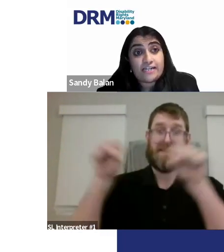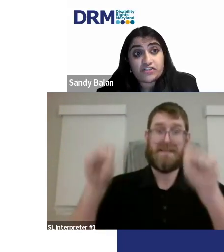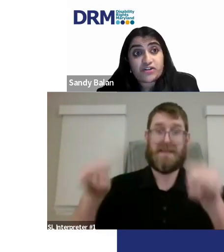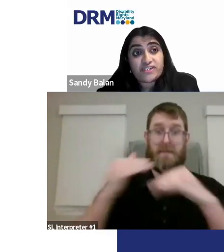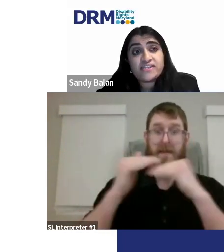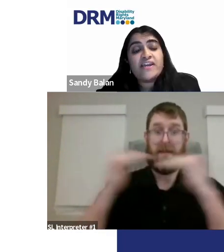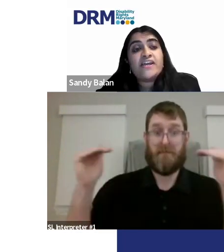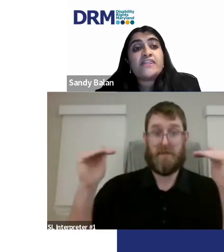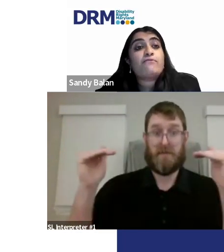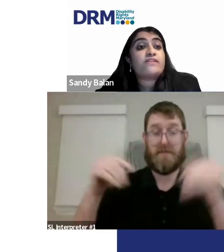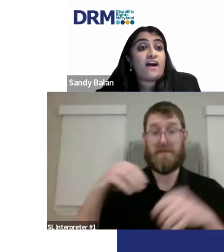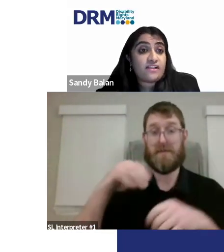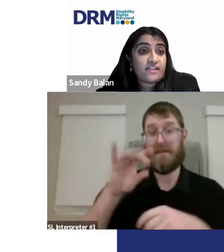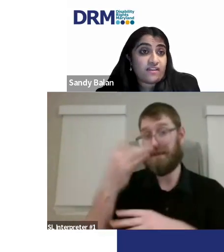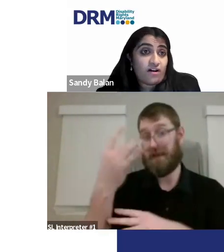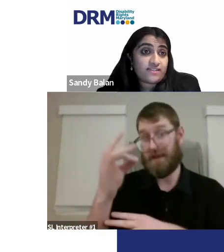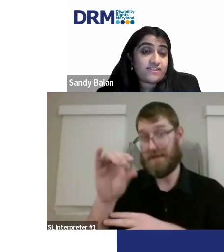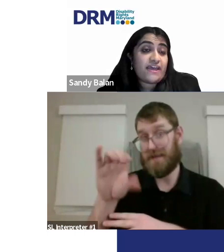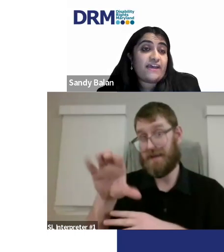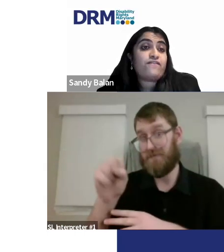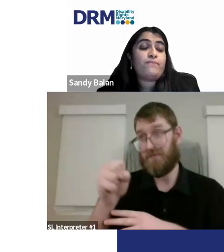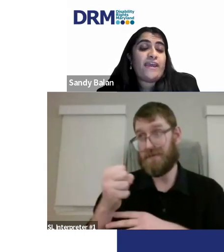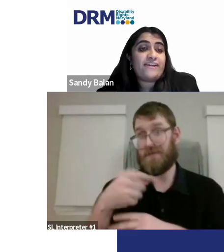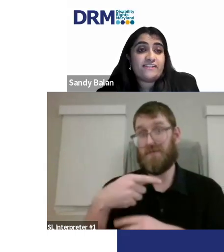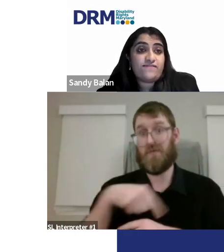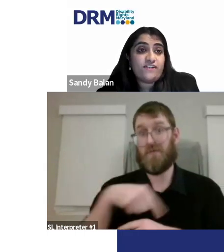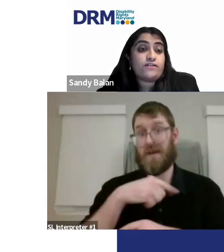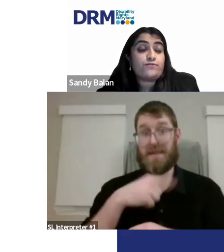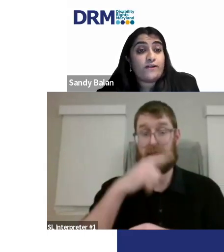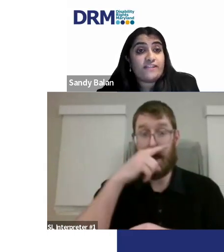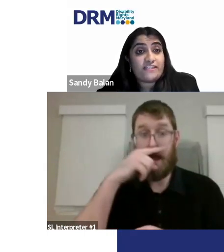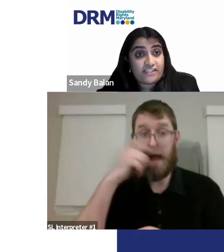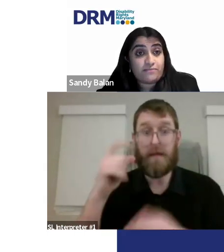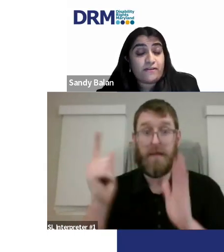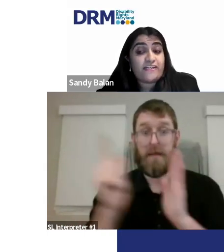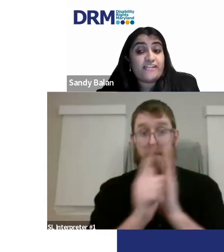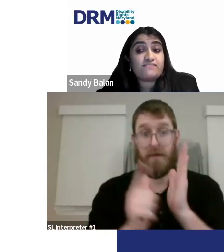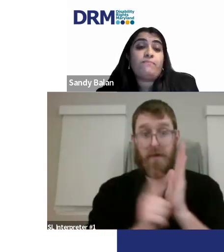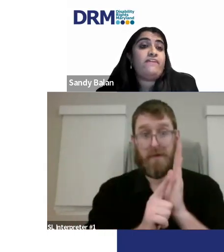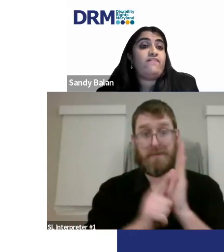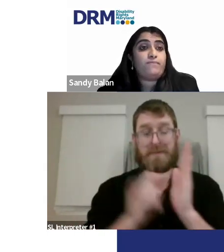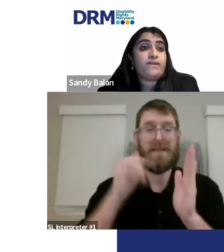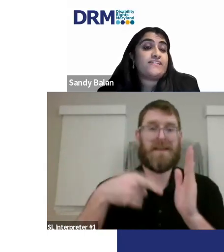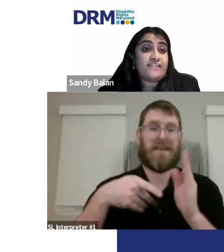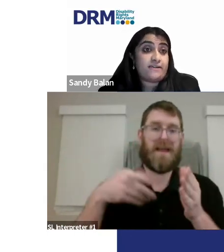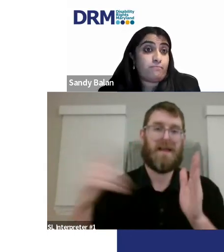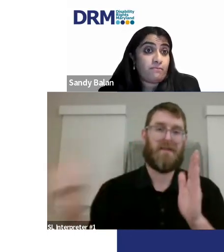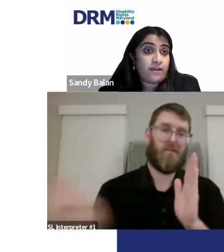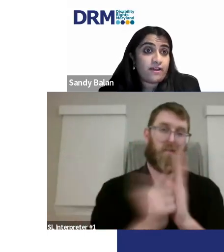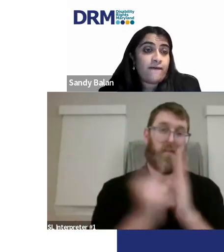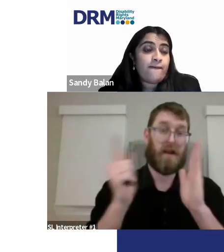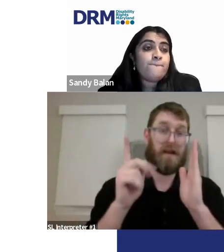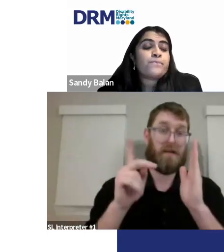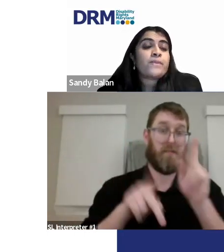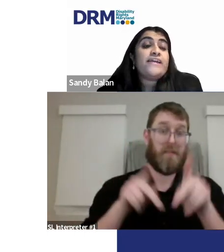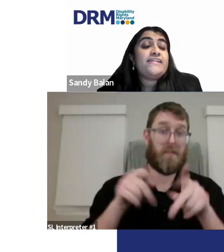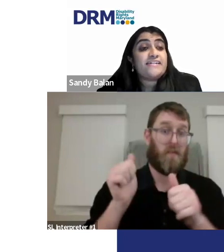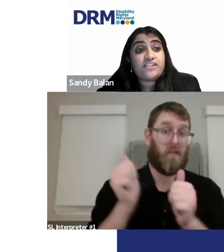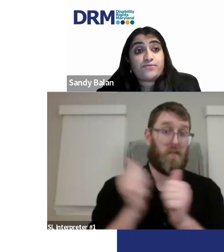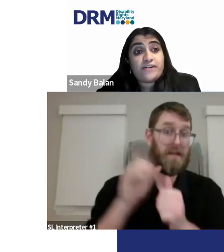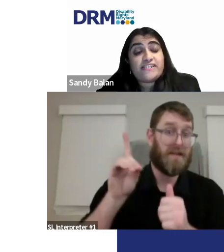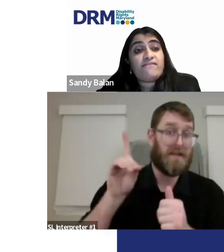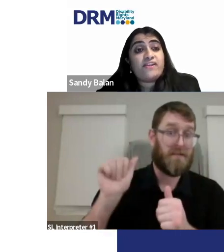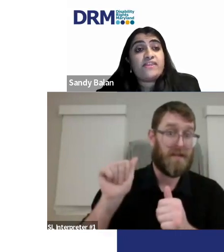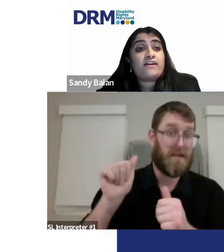in the 1800s, there were the ugly laws that forbade individuals with disabilities from even being seen in public.